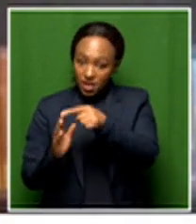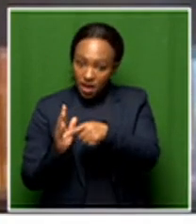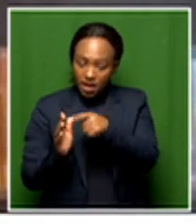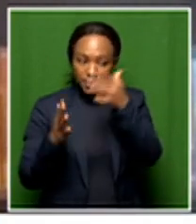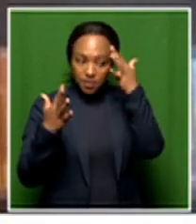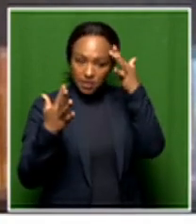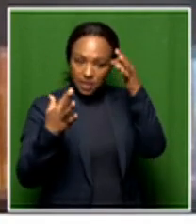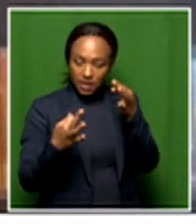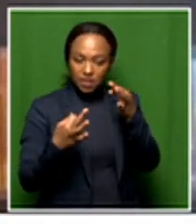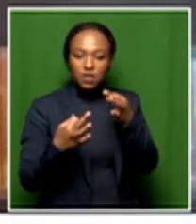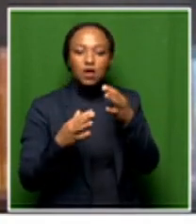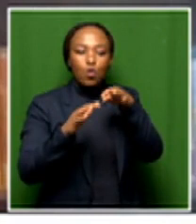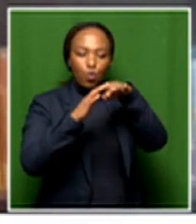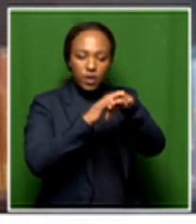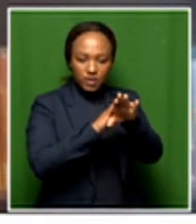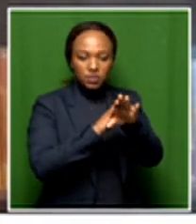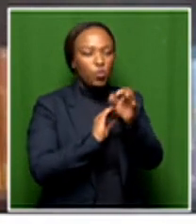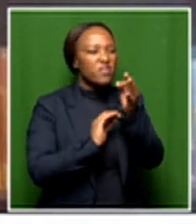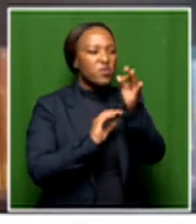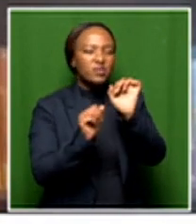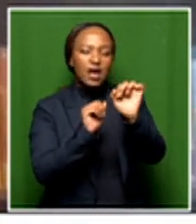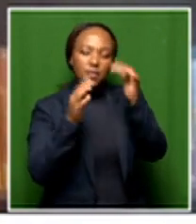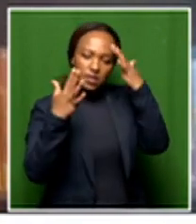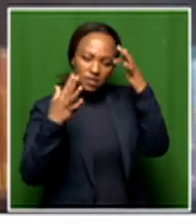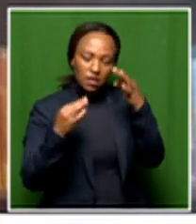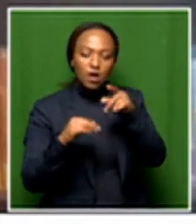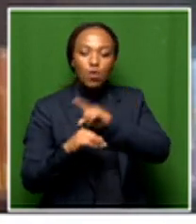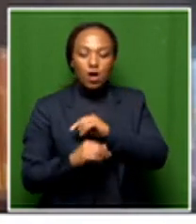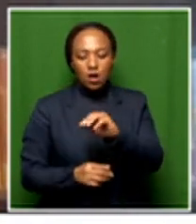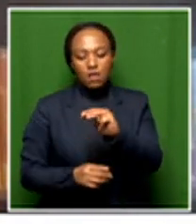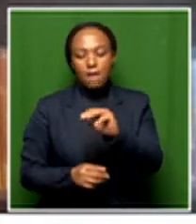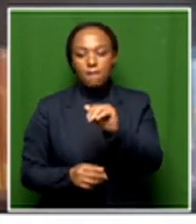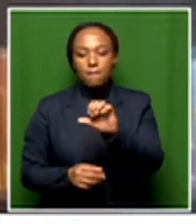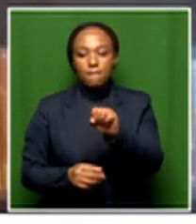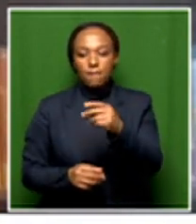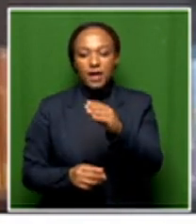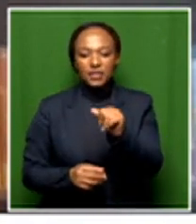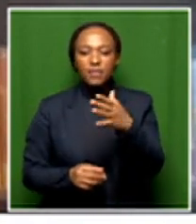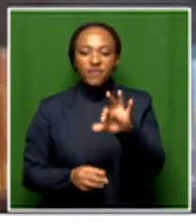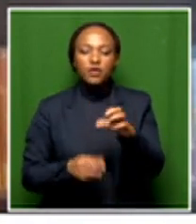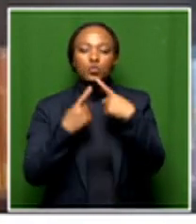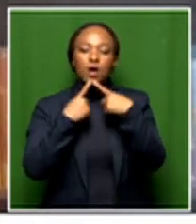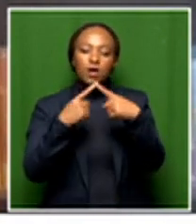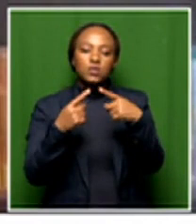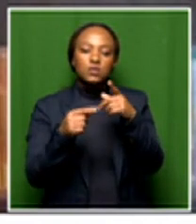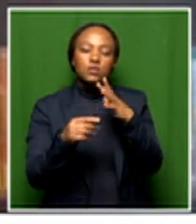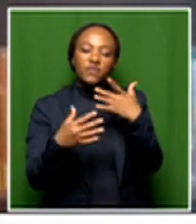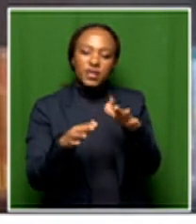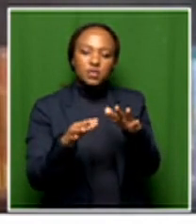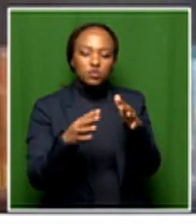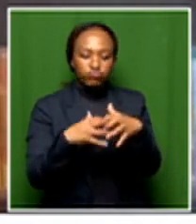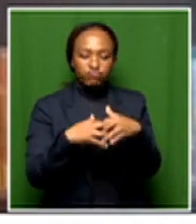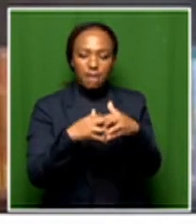do as they go into their future. Herman Mashaba has already announced the formation of his own political